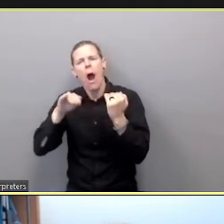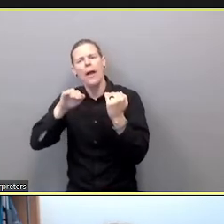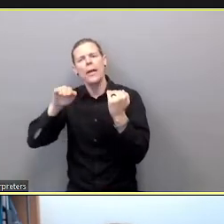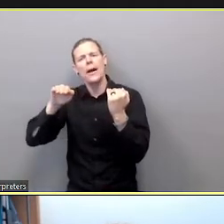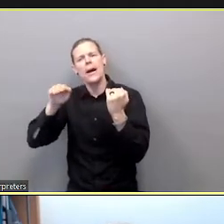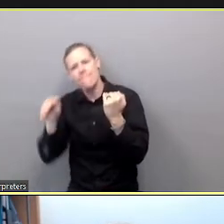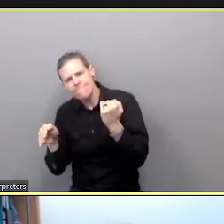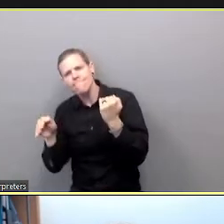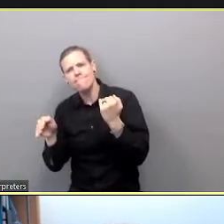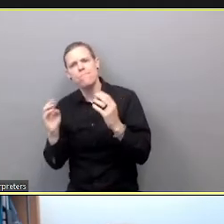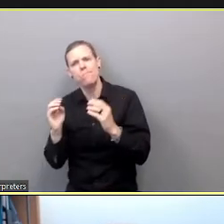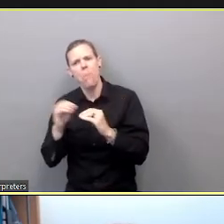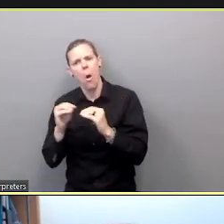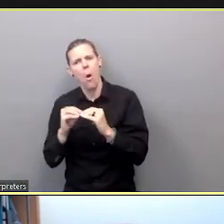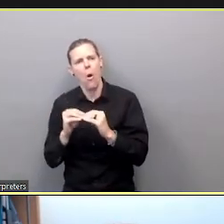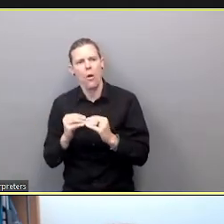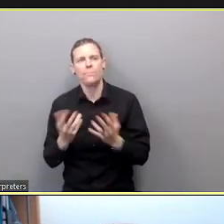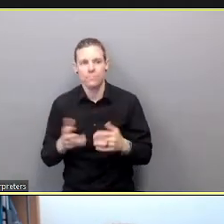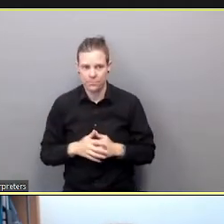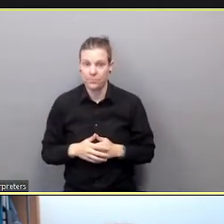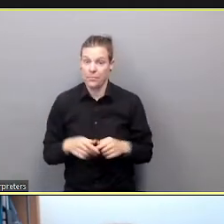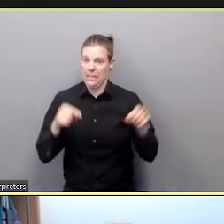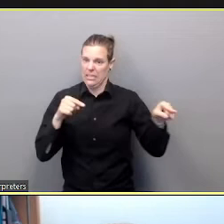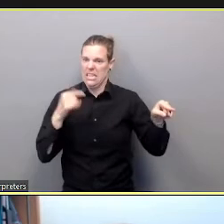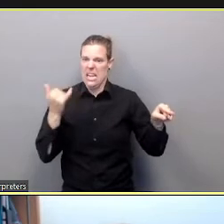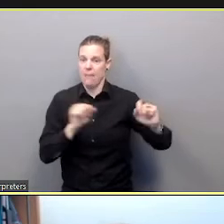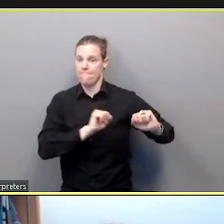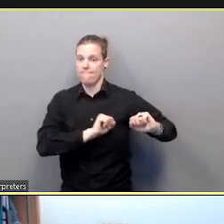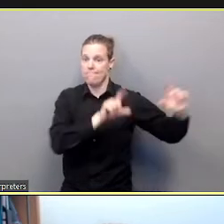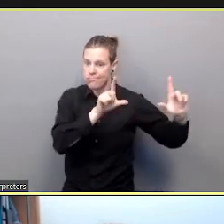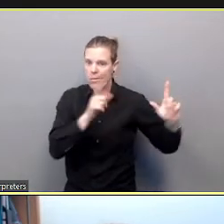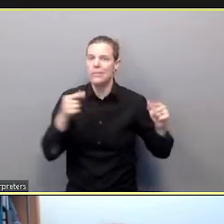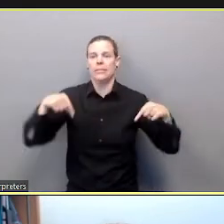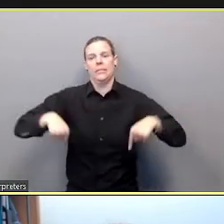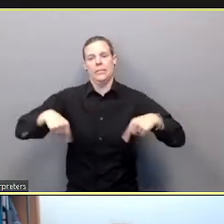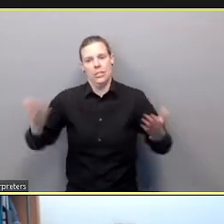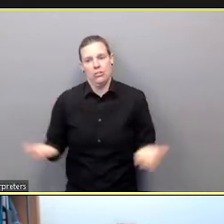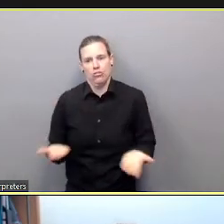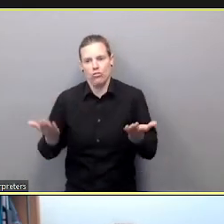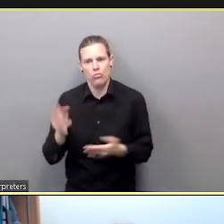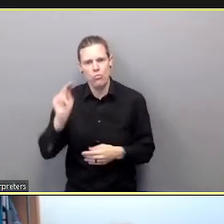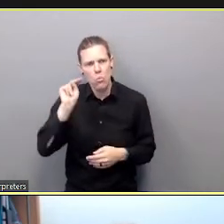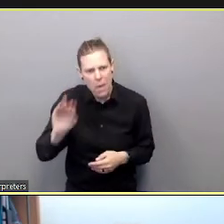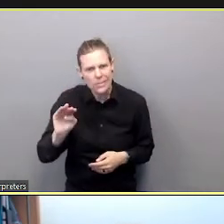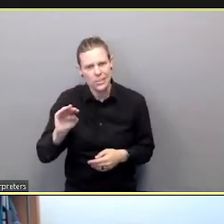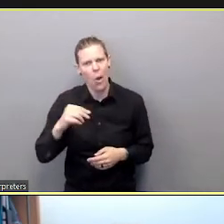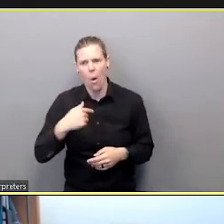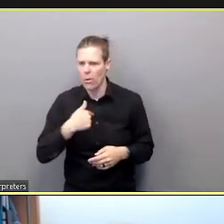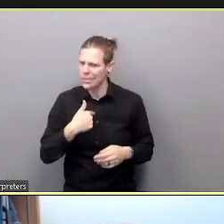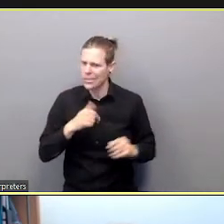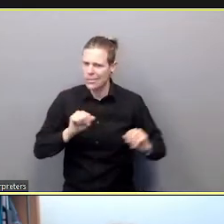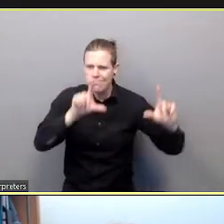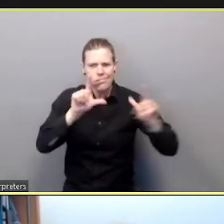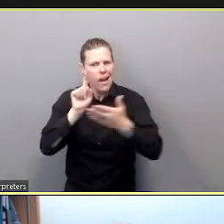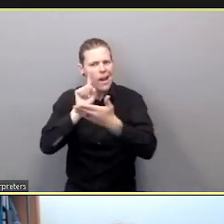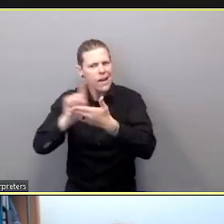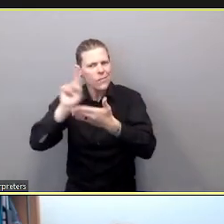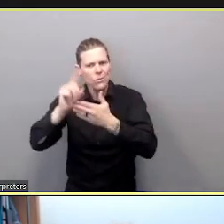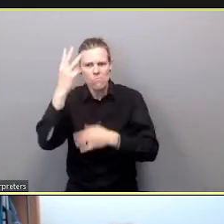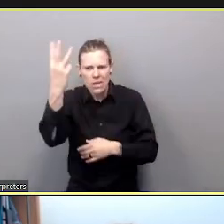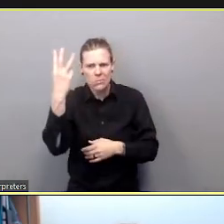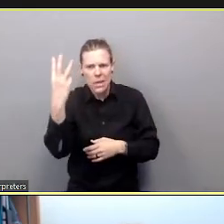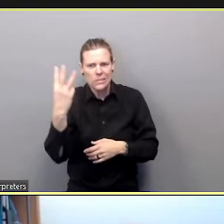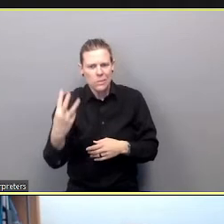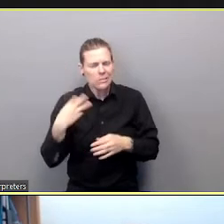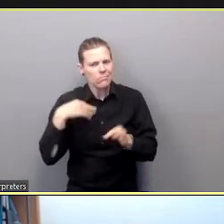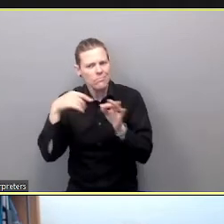So this is our statewide epi curve that we share every week, where we plot out the cases